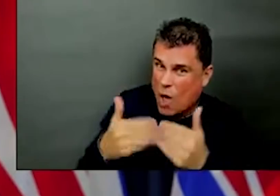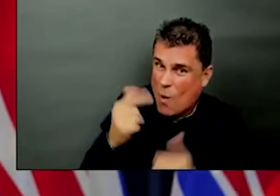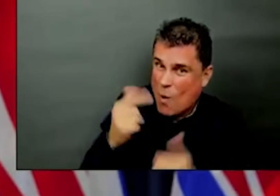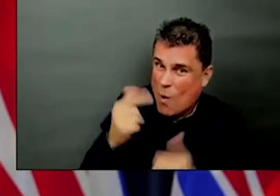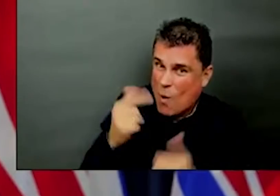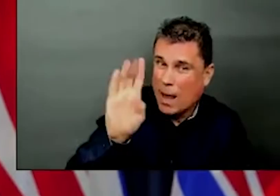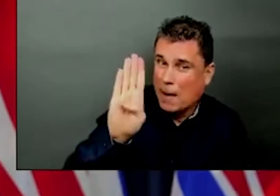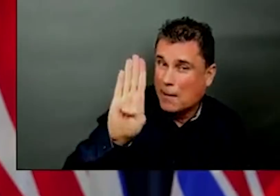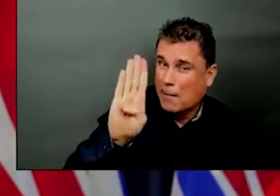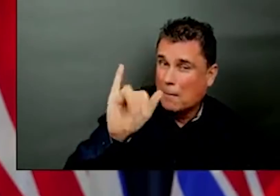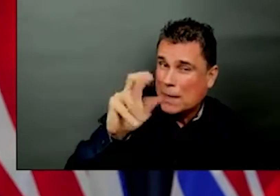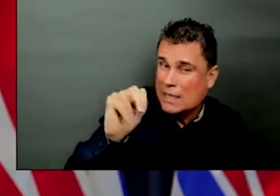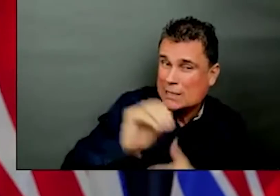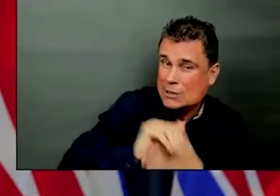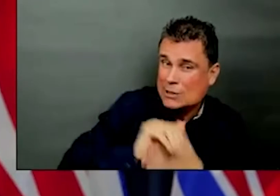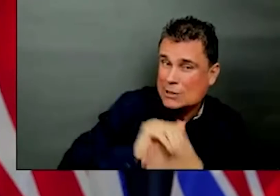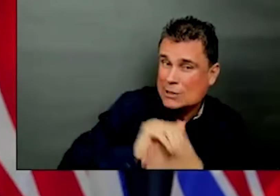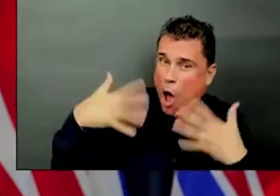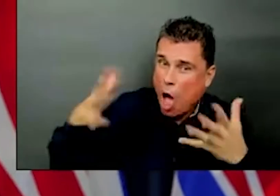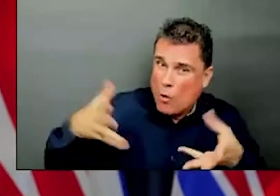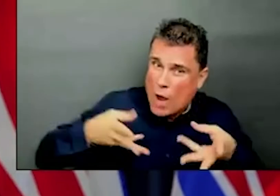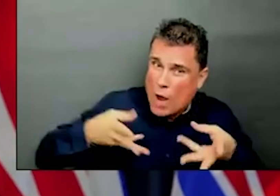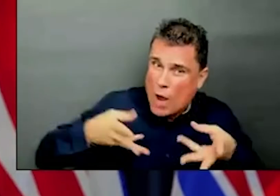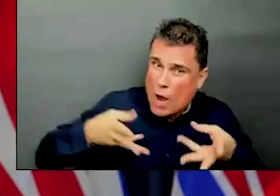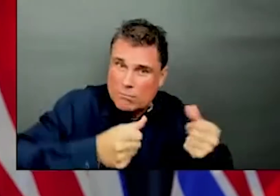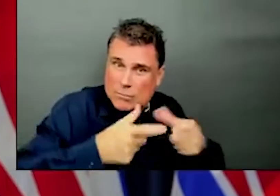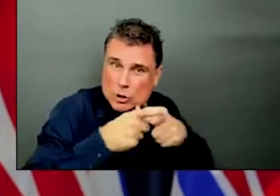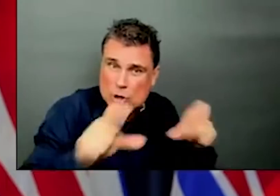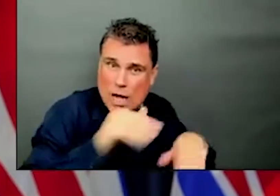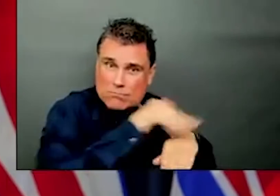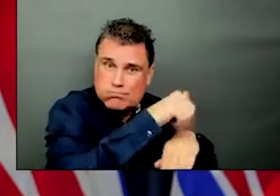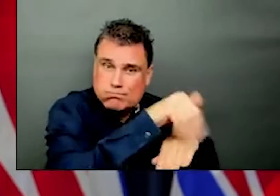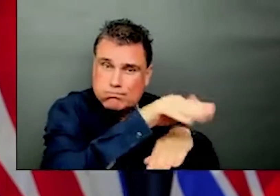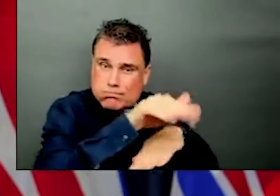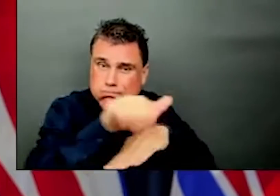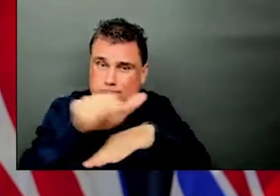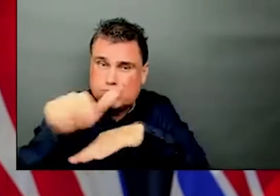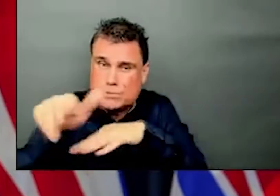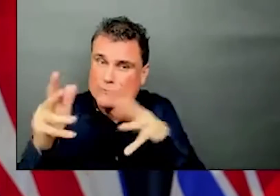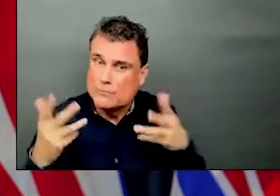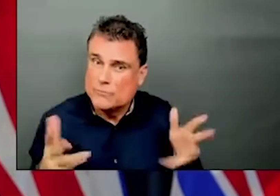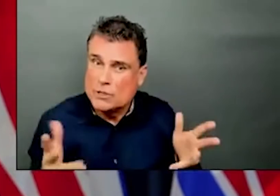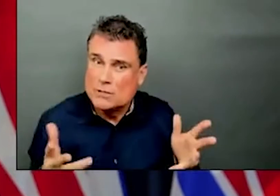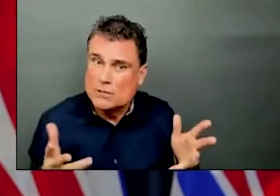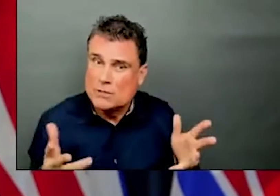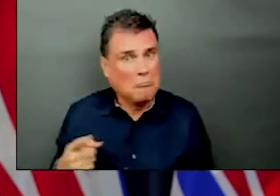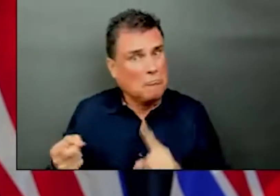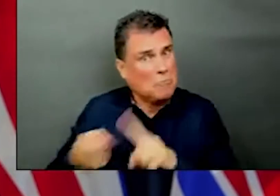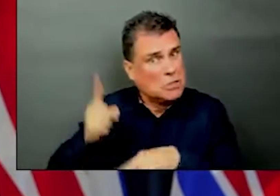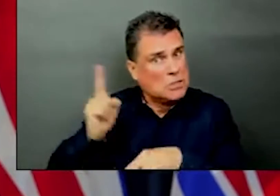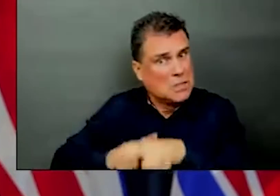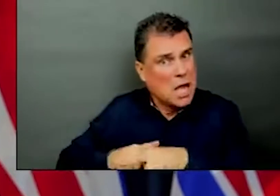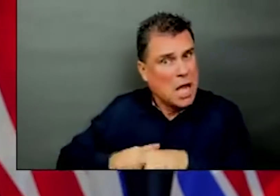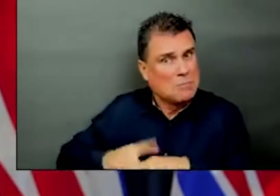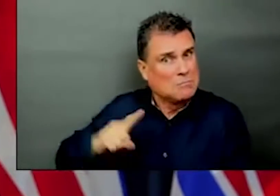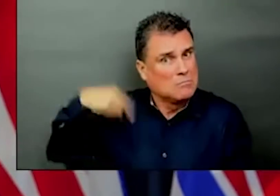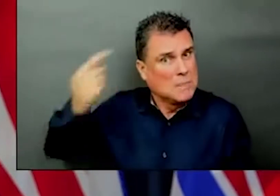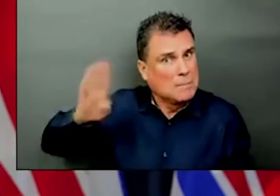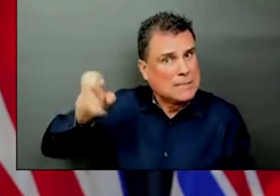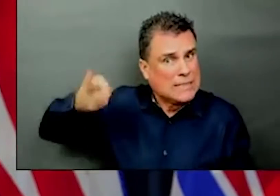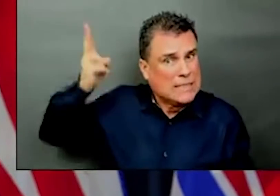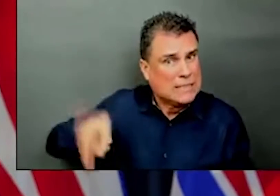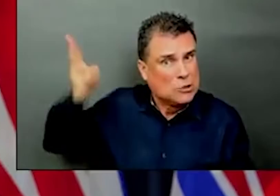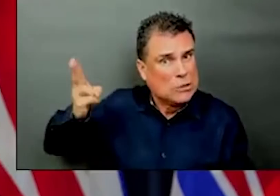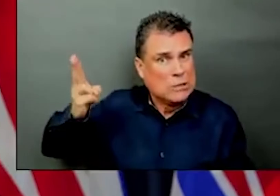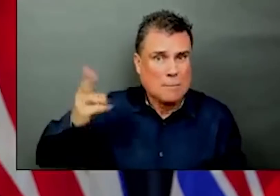quite extraordinary, and I am confident that that has never happened in British Columbia's history. So I'm very proud of the work that the public service